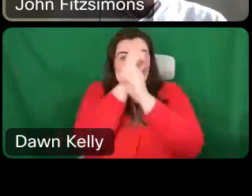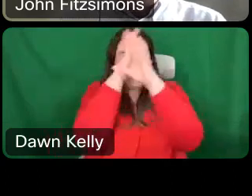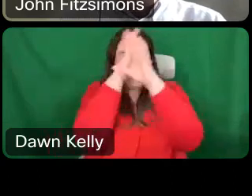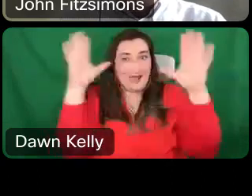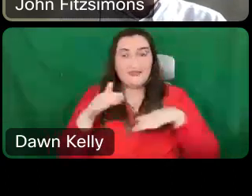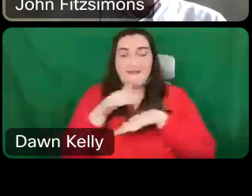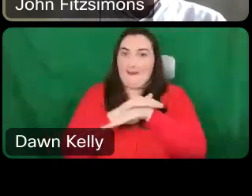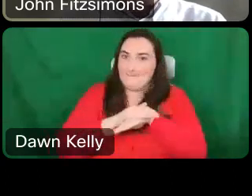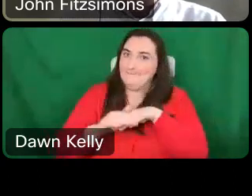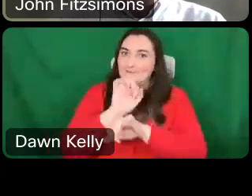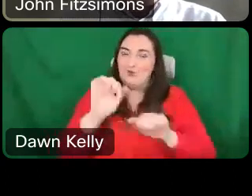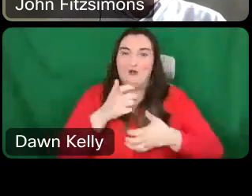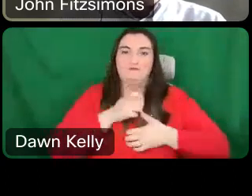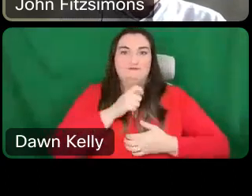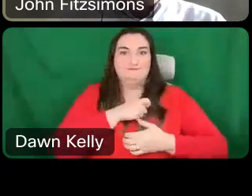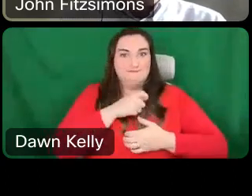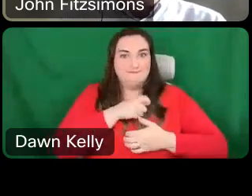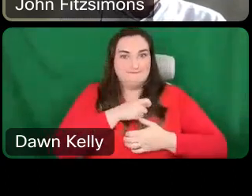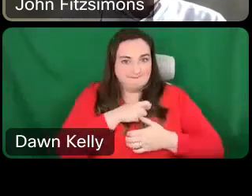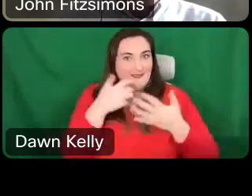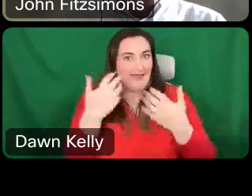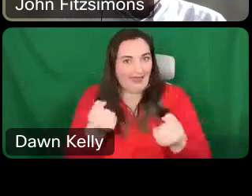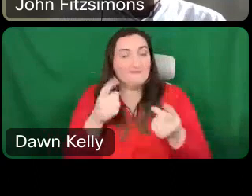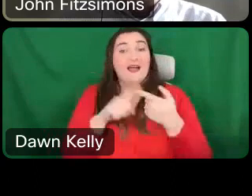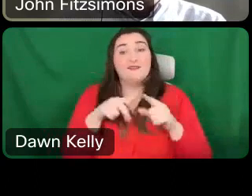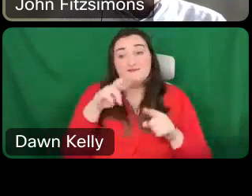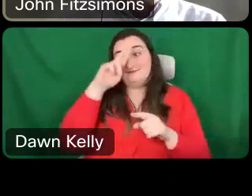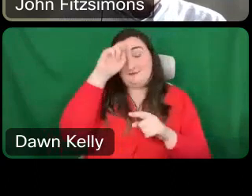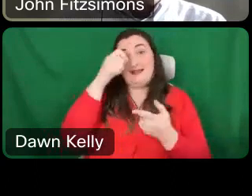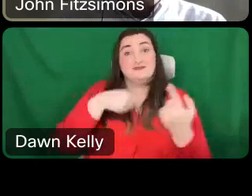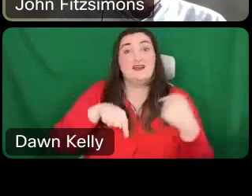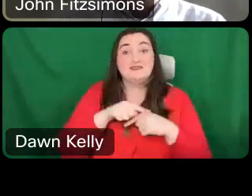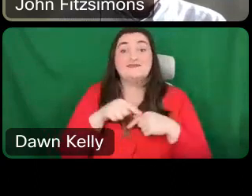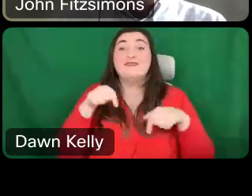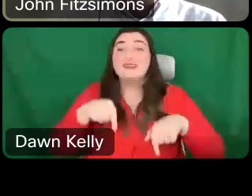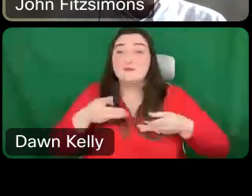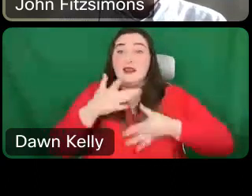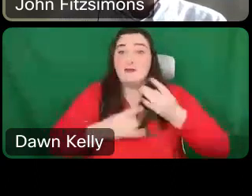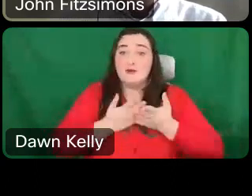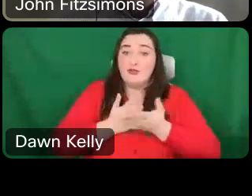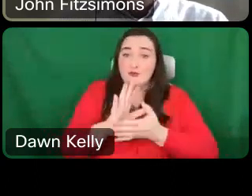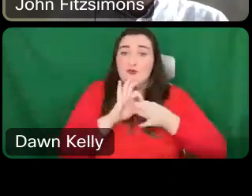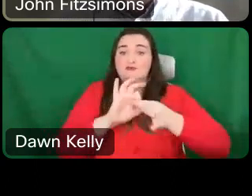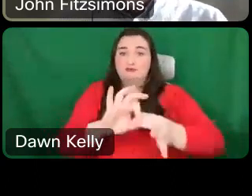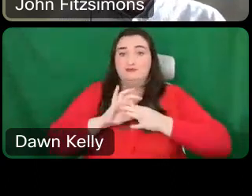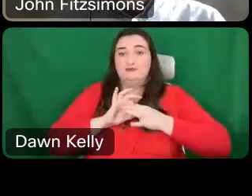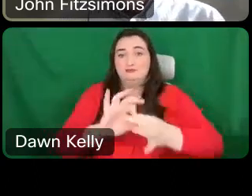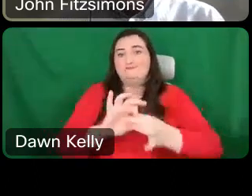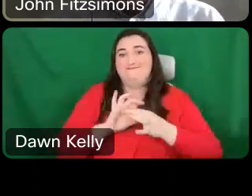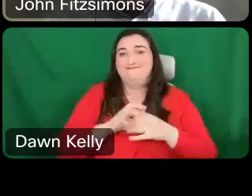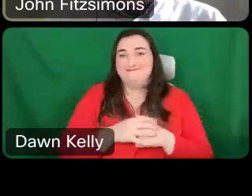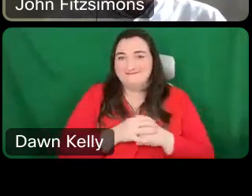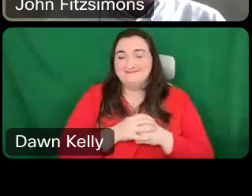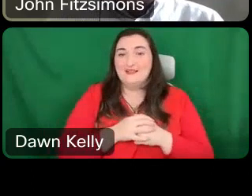any fears and worries that people have, and to remind ourselves that this will only happen through collaboration. So with that, I'm going